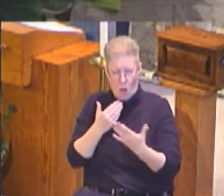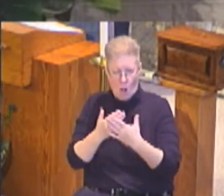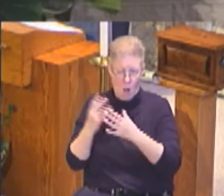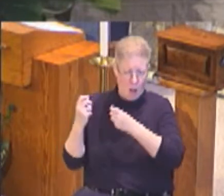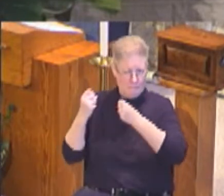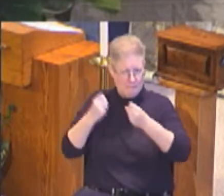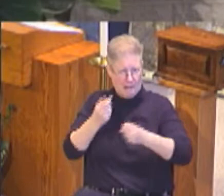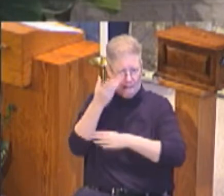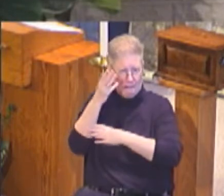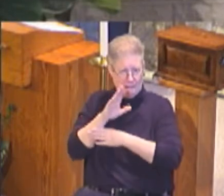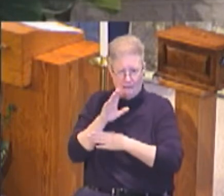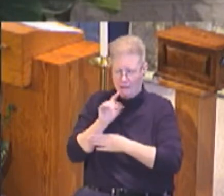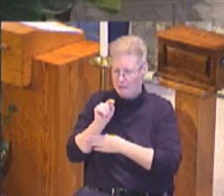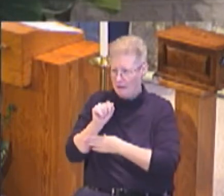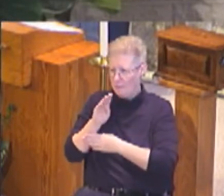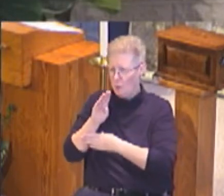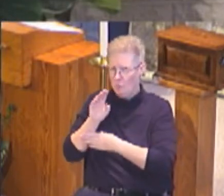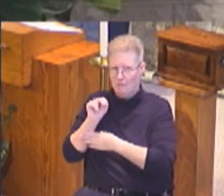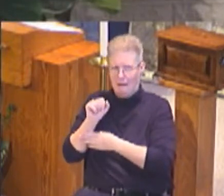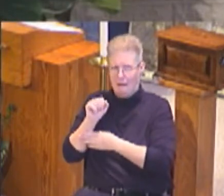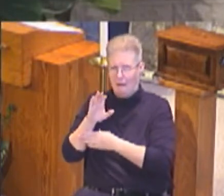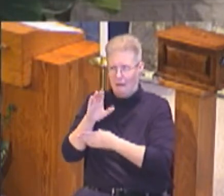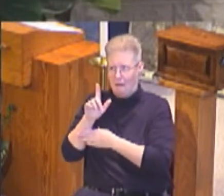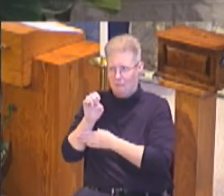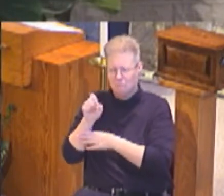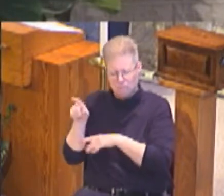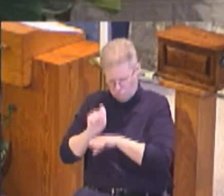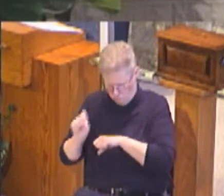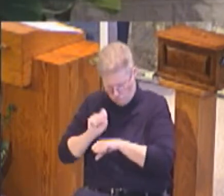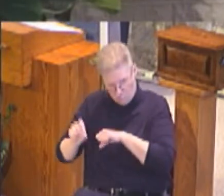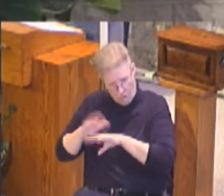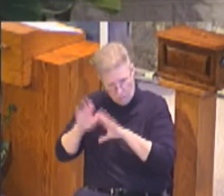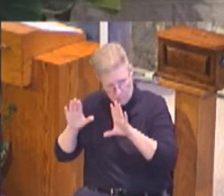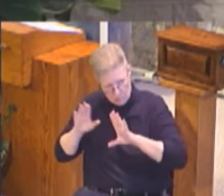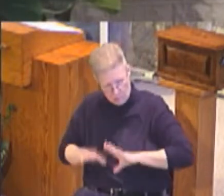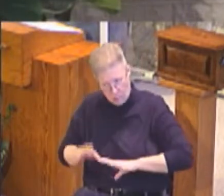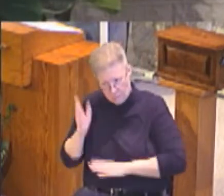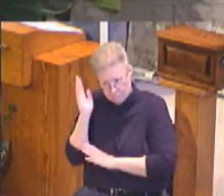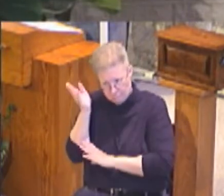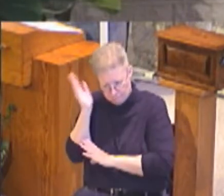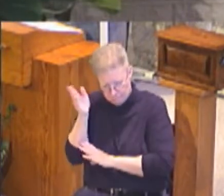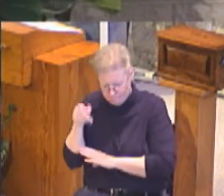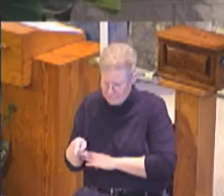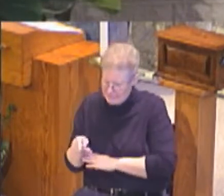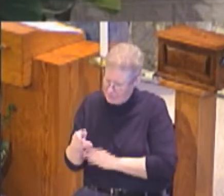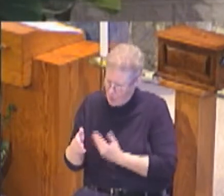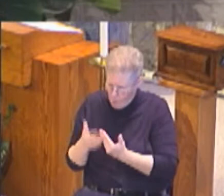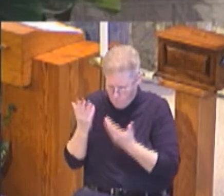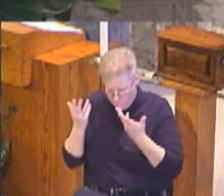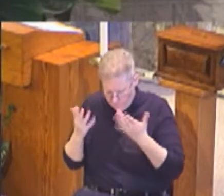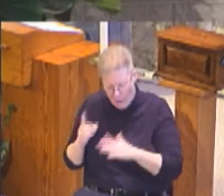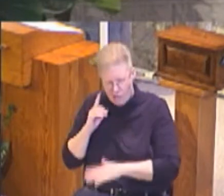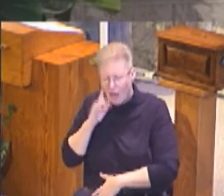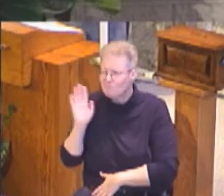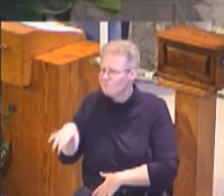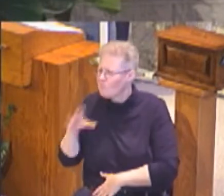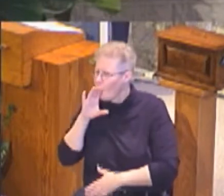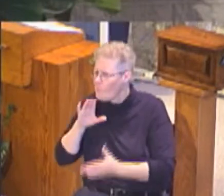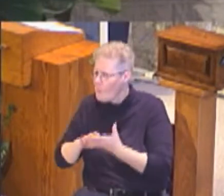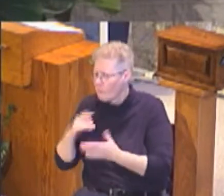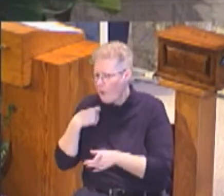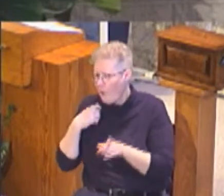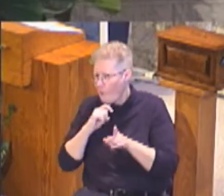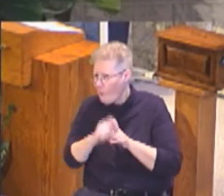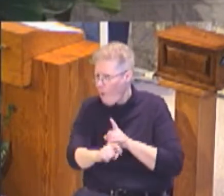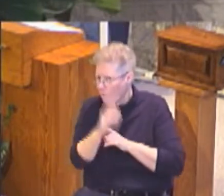working on his Sunday sermon. He was just finishing up and thought that he'd give his wife a call and let her know that he was going to be